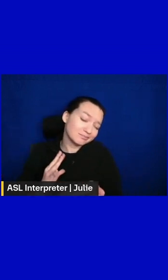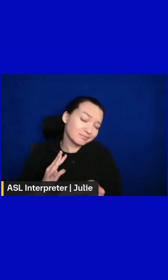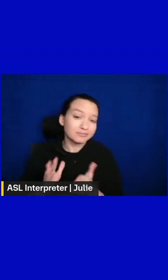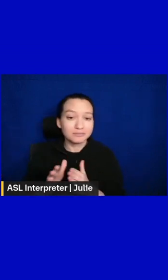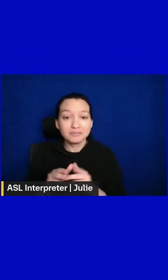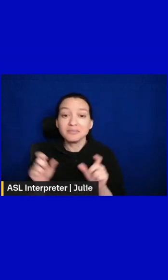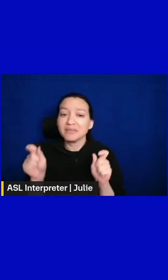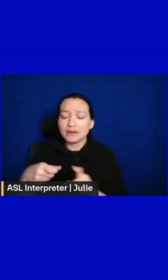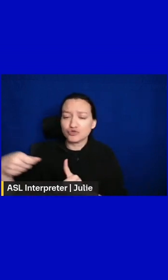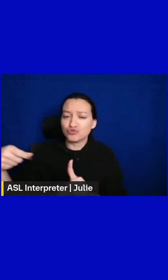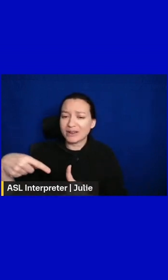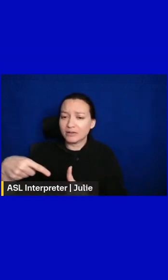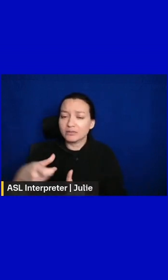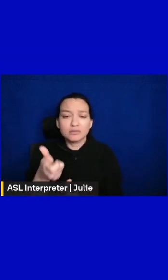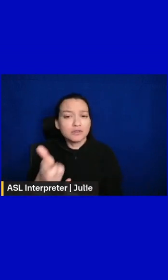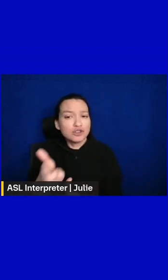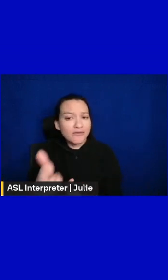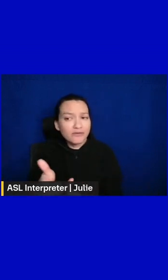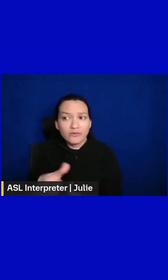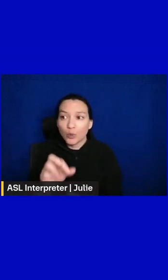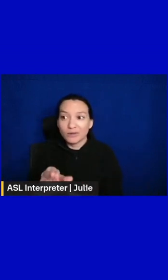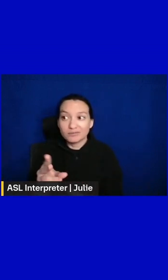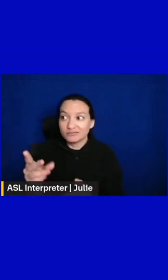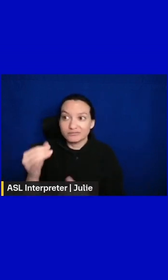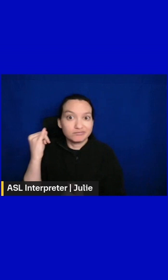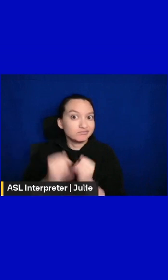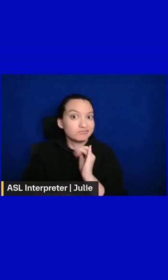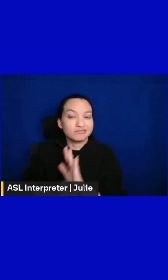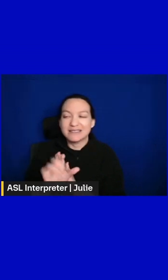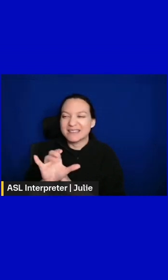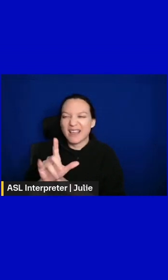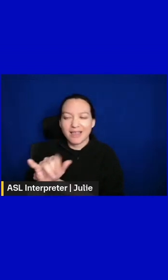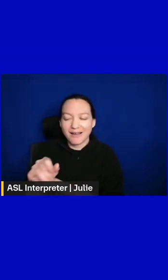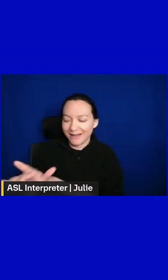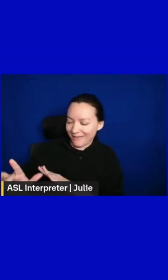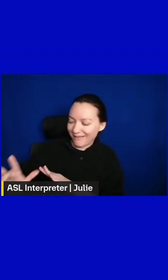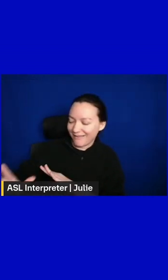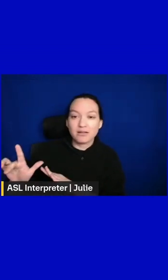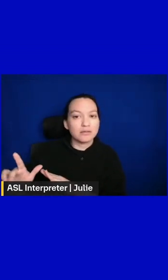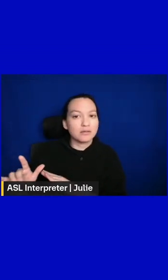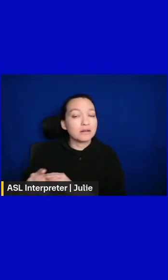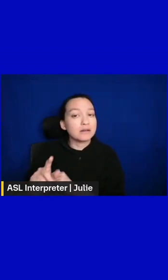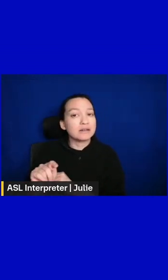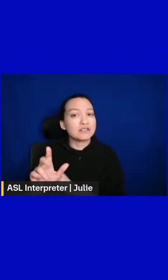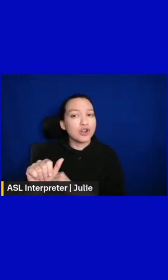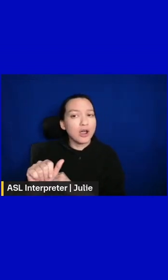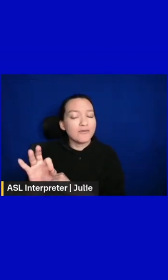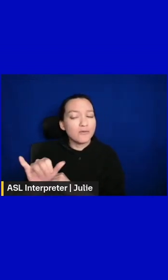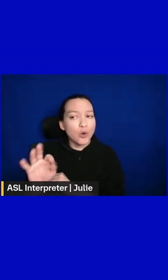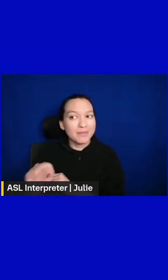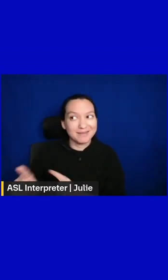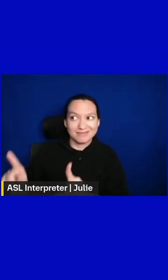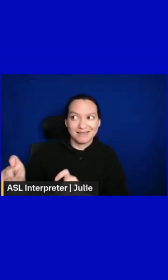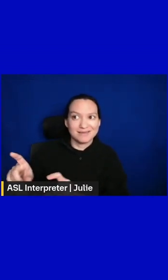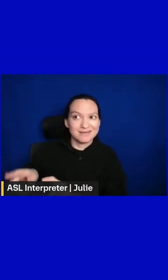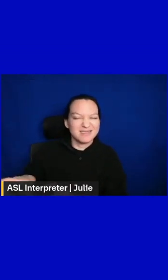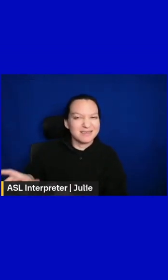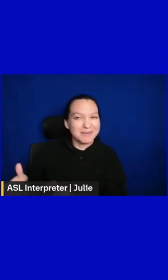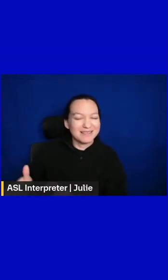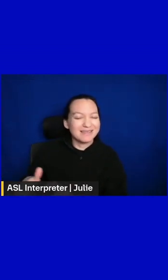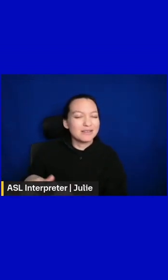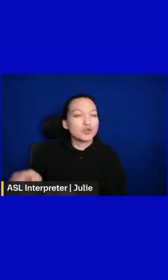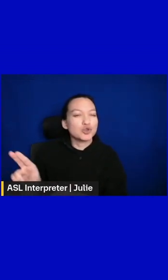You can trigger them dynamically or on the fly from the CLI as part of the Terraform test command using the